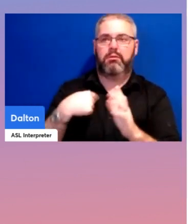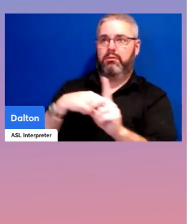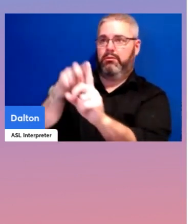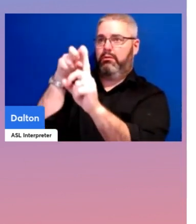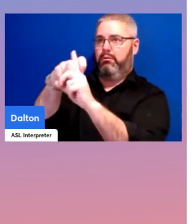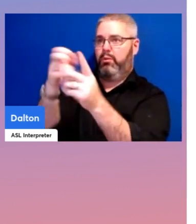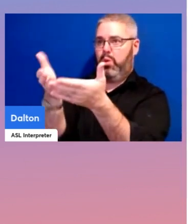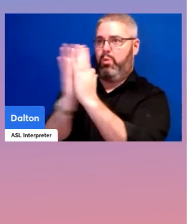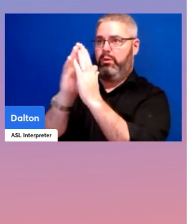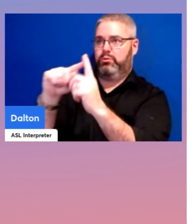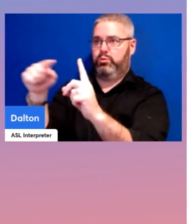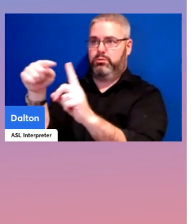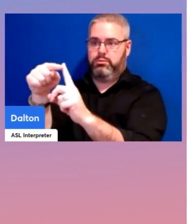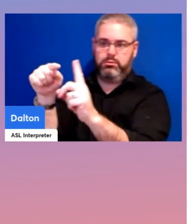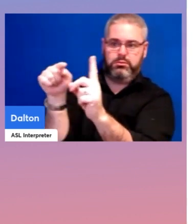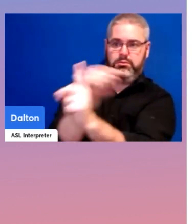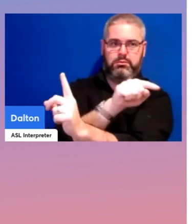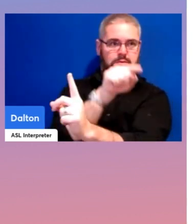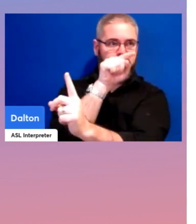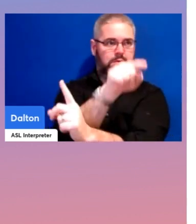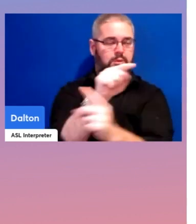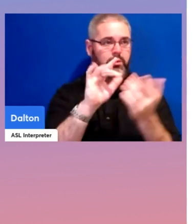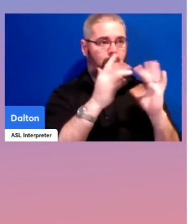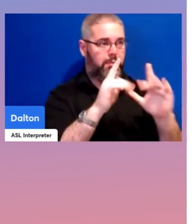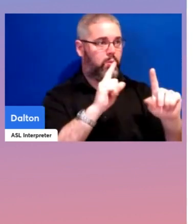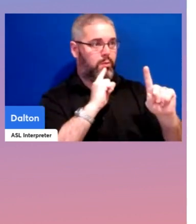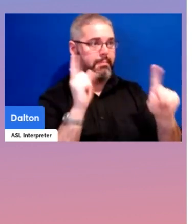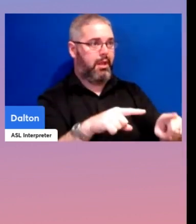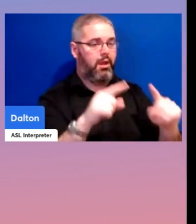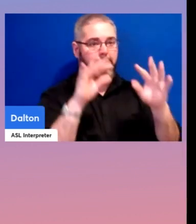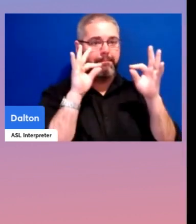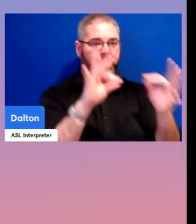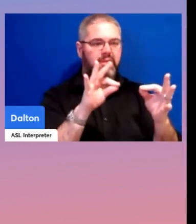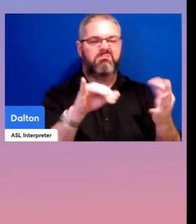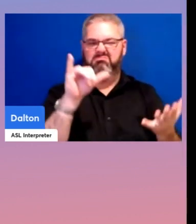make sure that the website is responding.